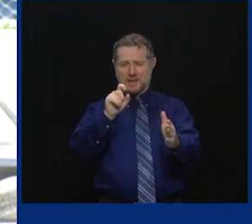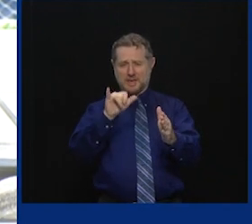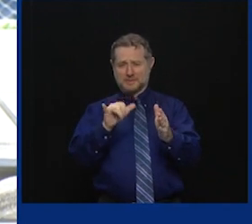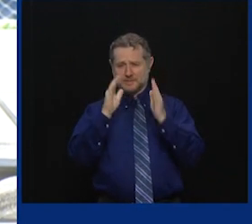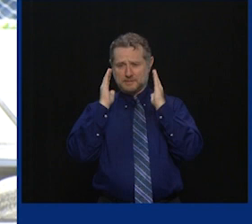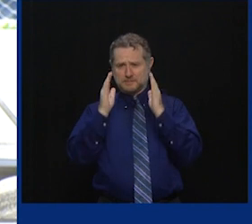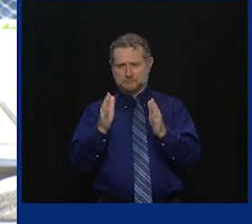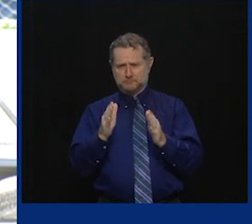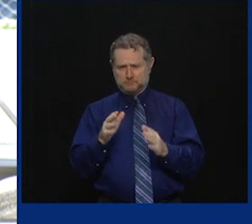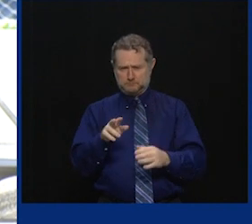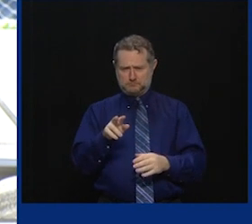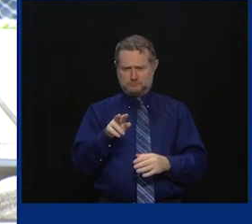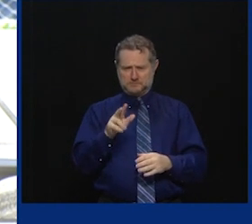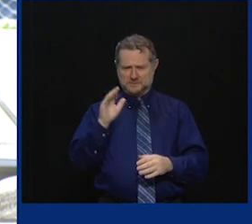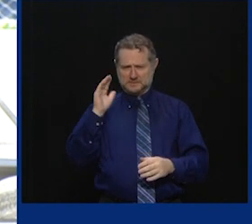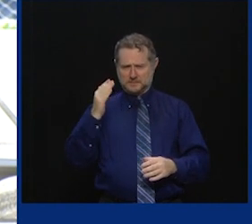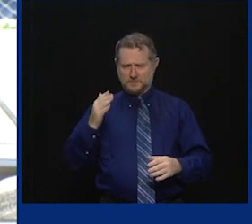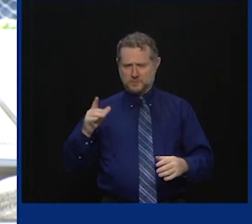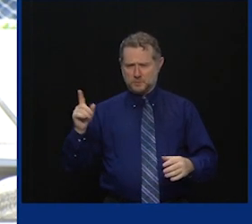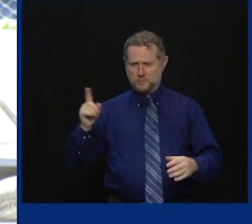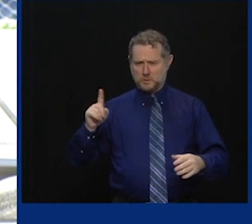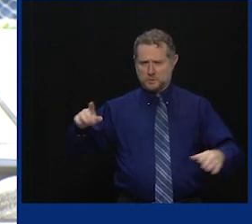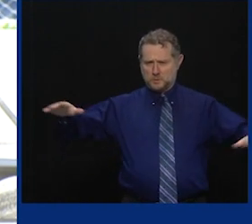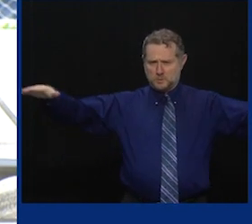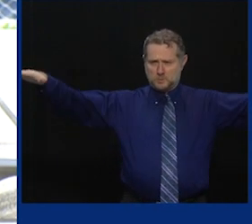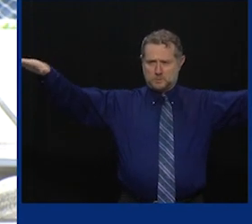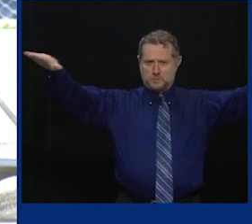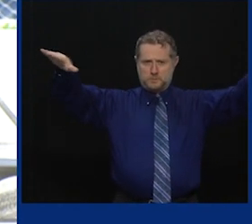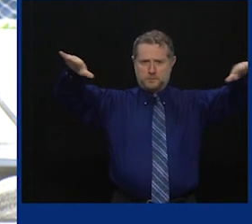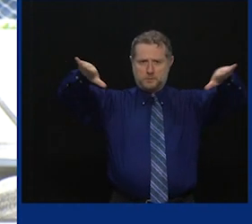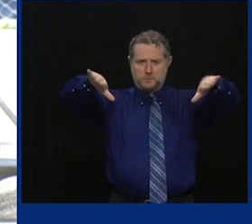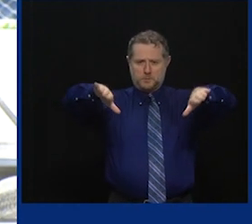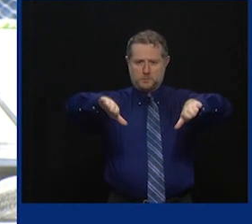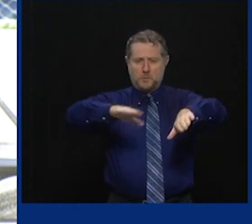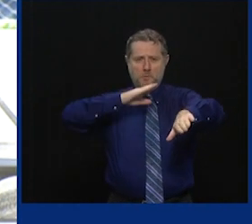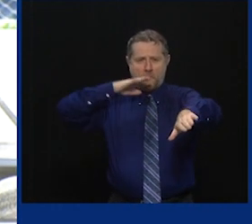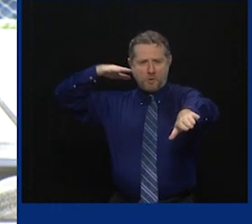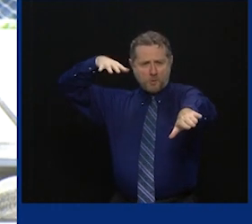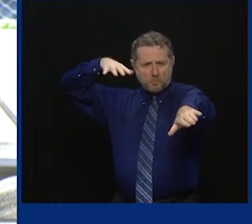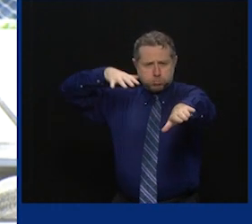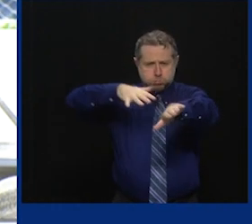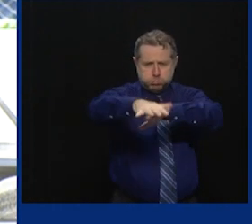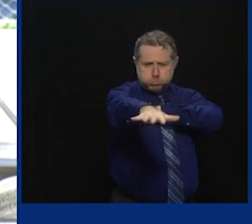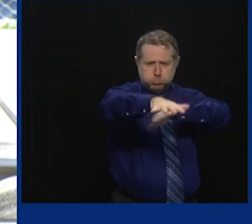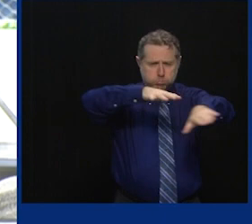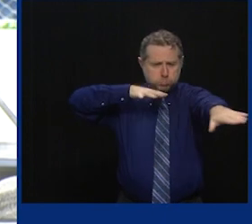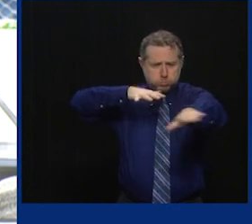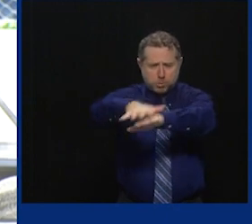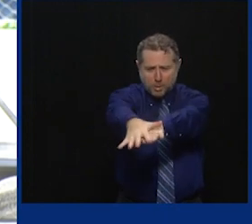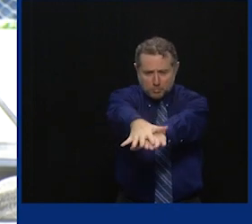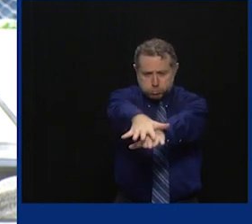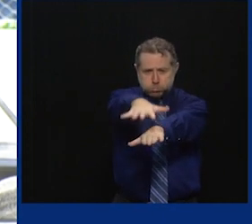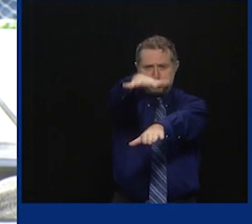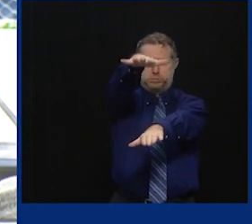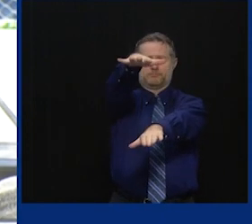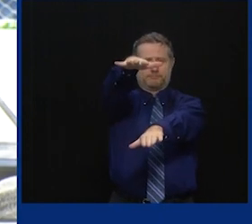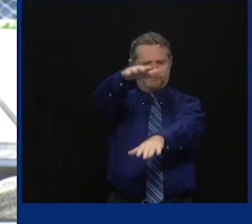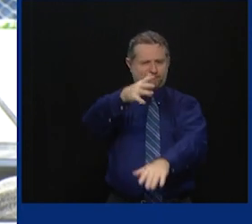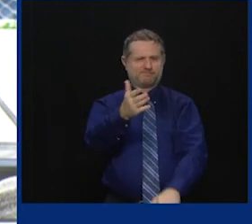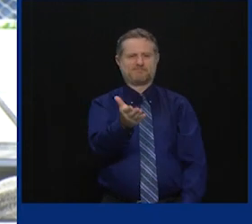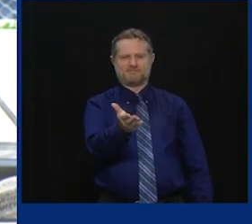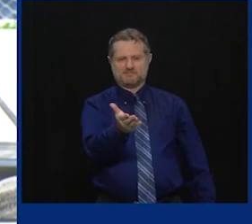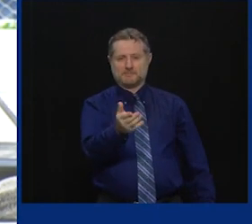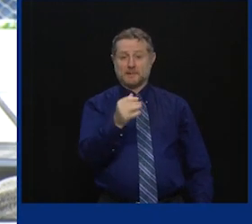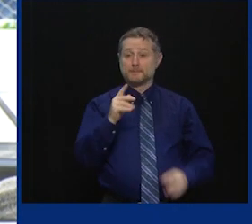come down and flood people, the way the infrastructure was not created to be able to sustain that. And so we had people lose their